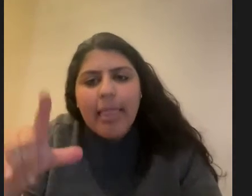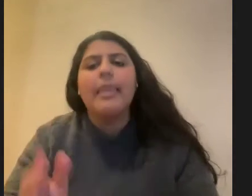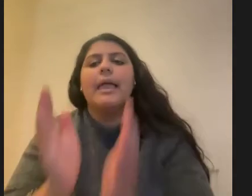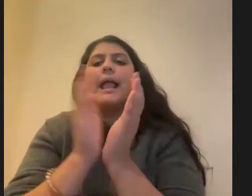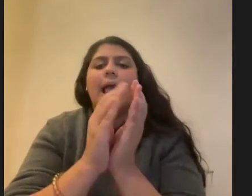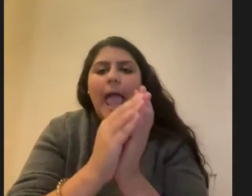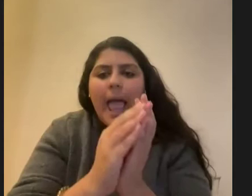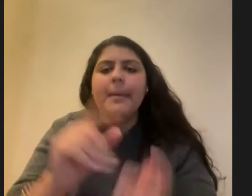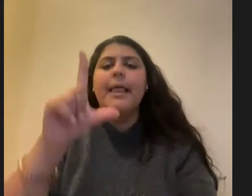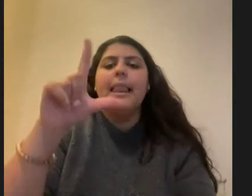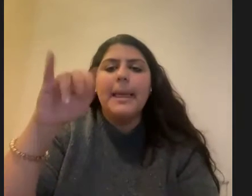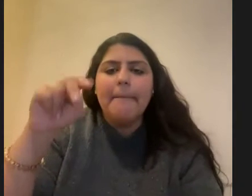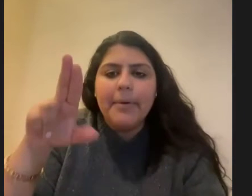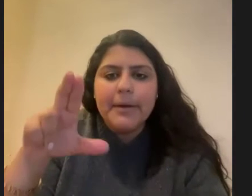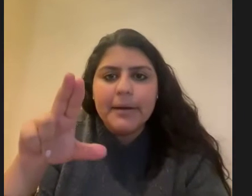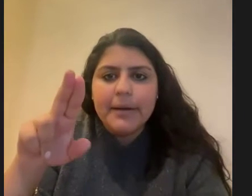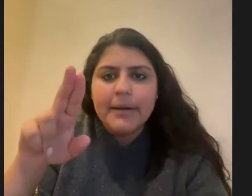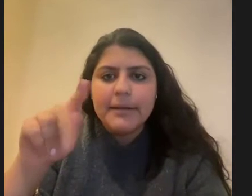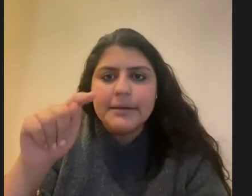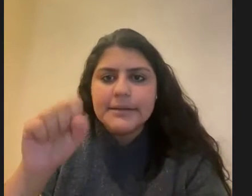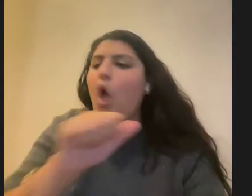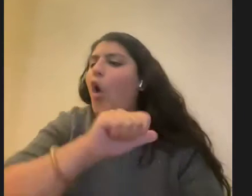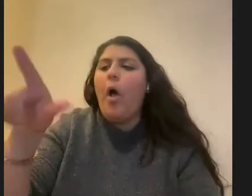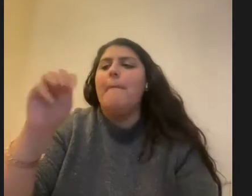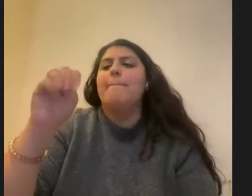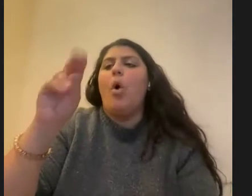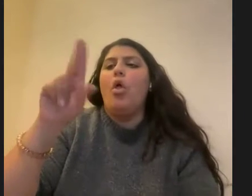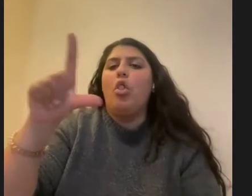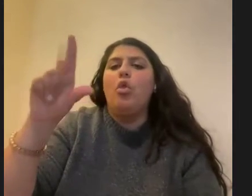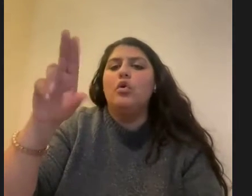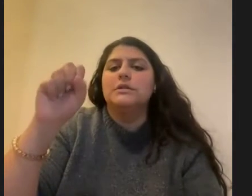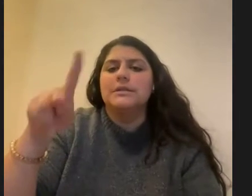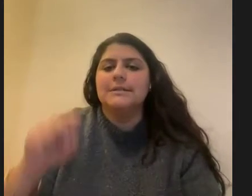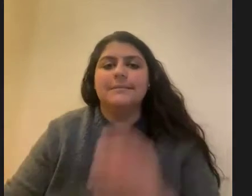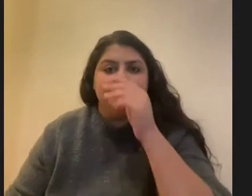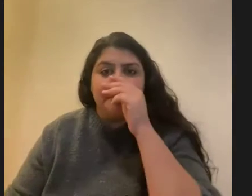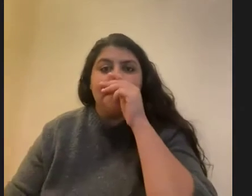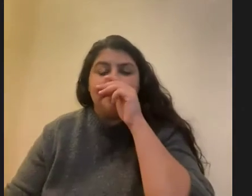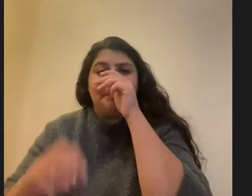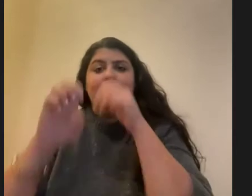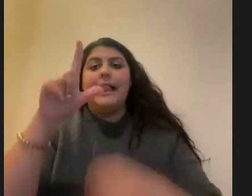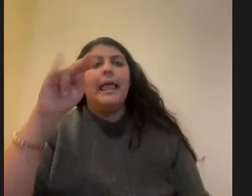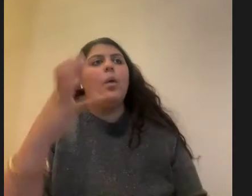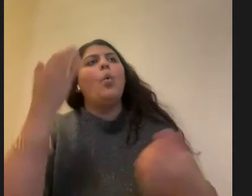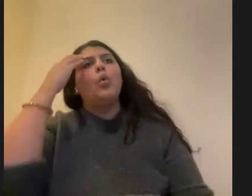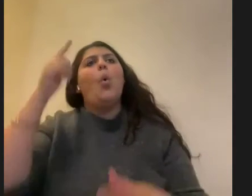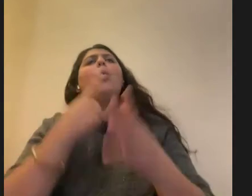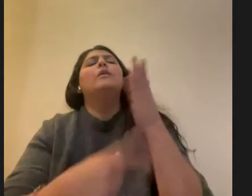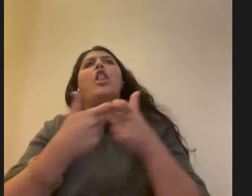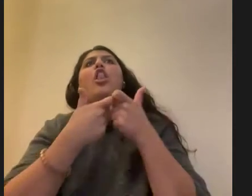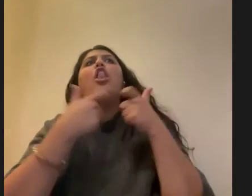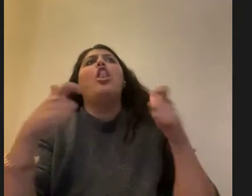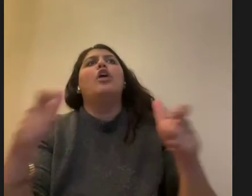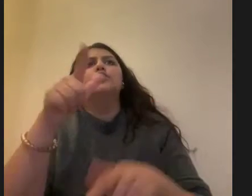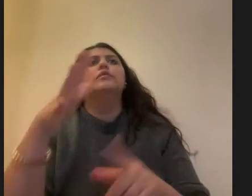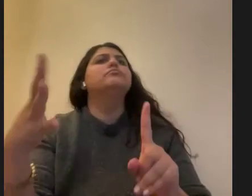limpets, they're all mollusks. Great. Elaine wants to know what's the largest octopus you've ever caught? A giant Pacific